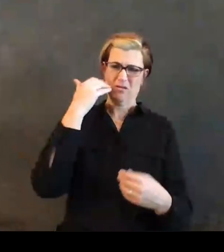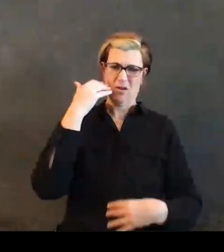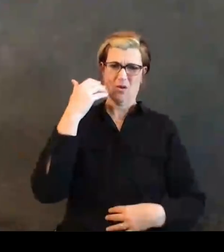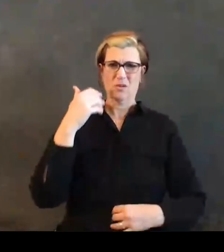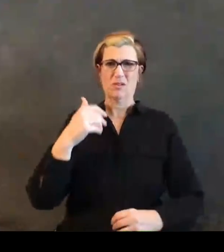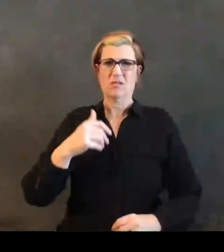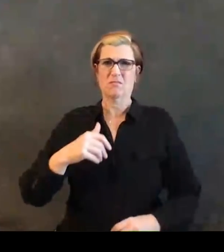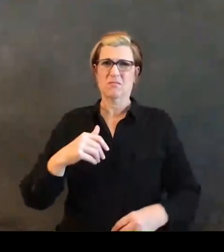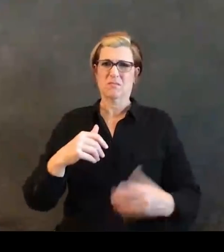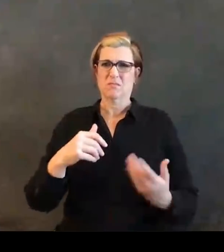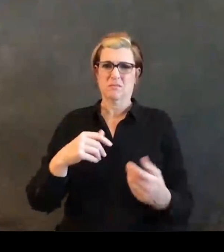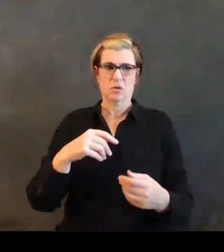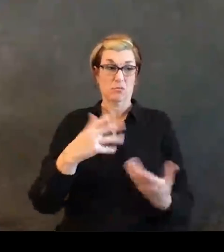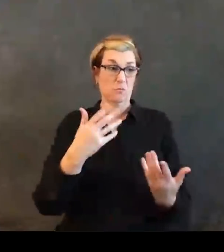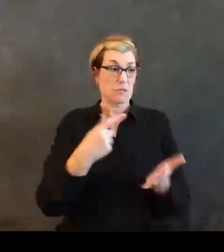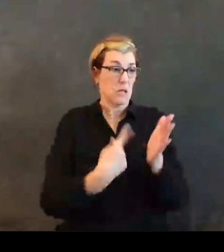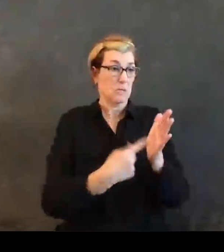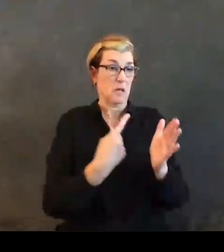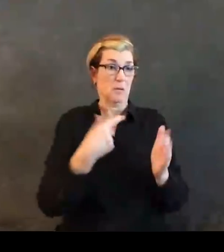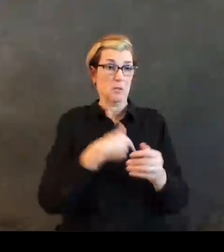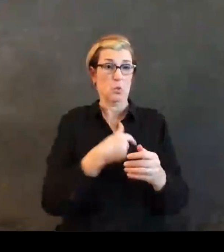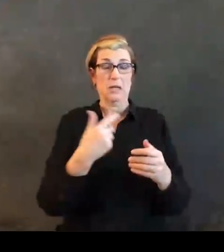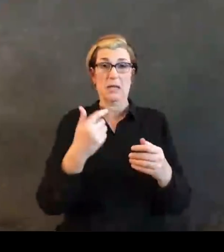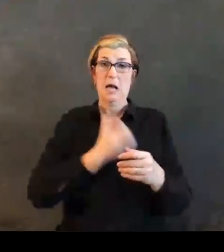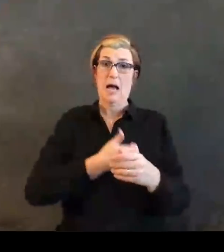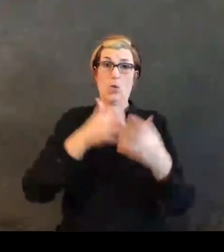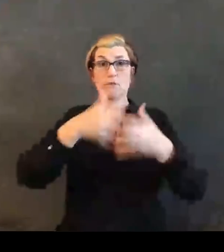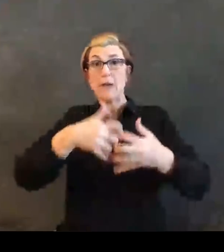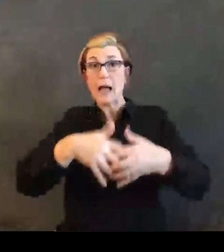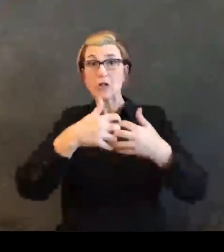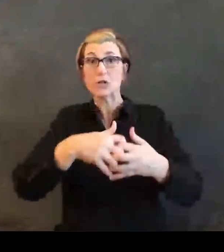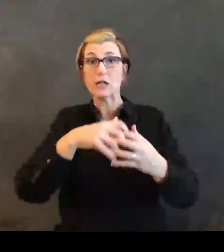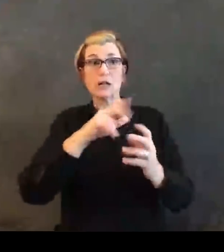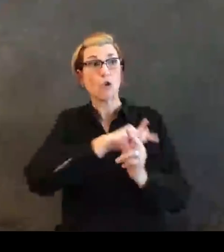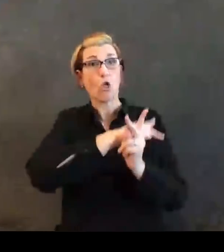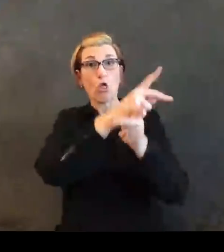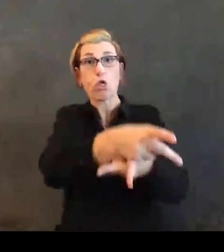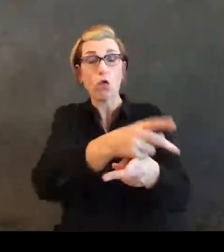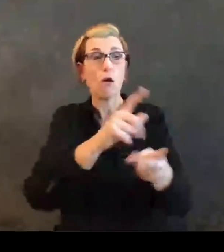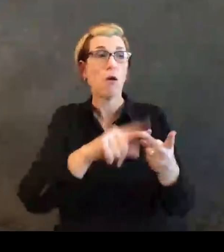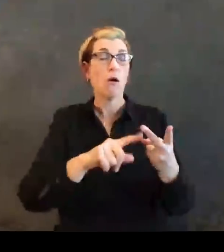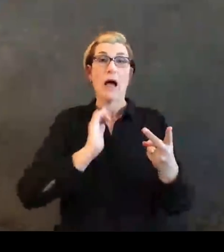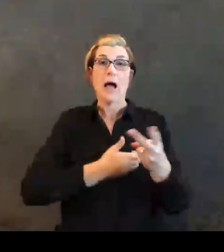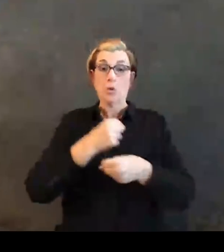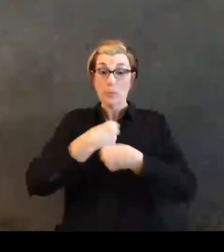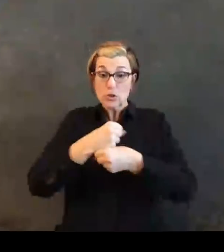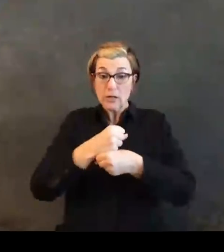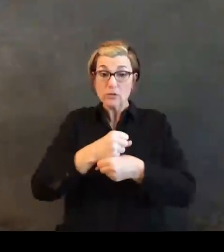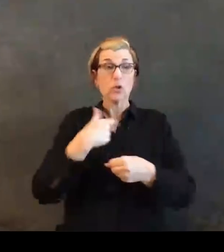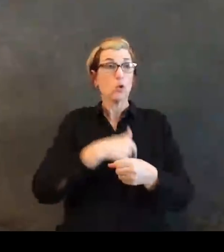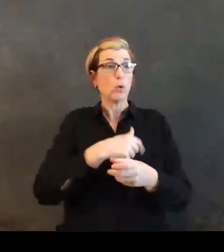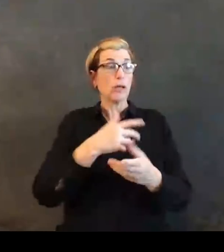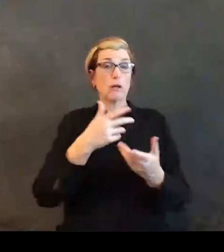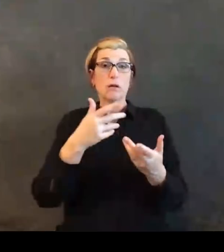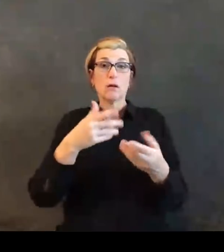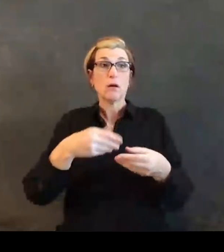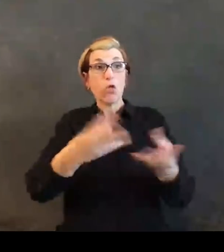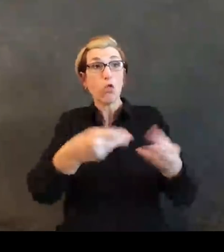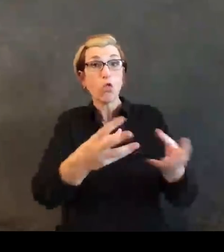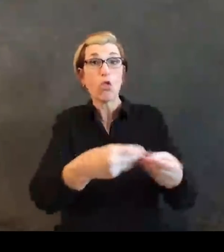supply chains, we give up our factories, we give up our production facilities, and we can buy it someplace else for a little bit lower